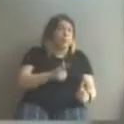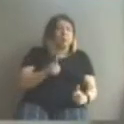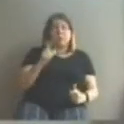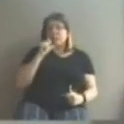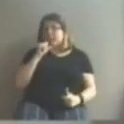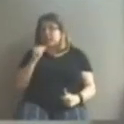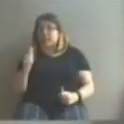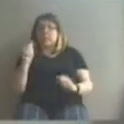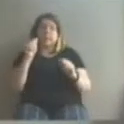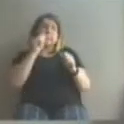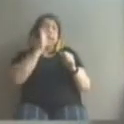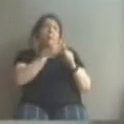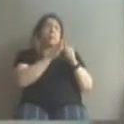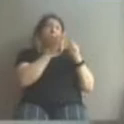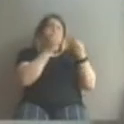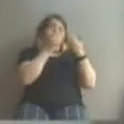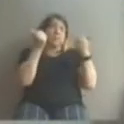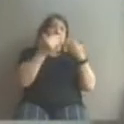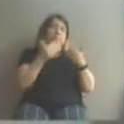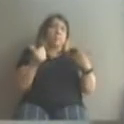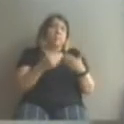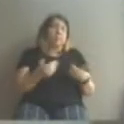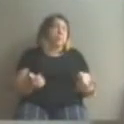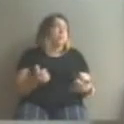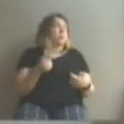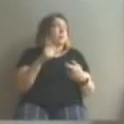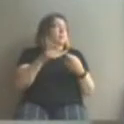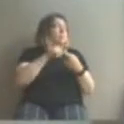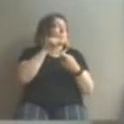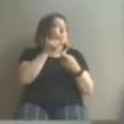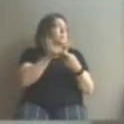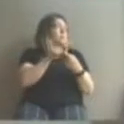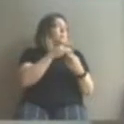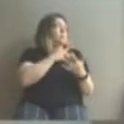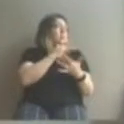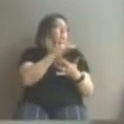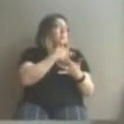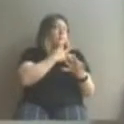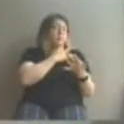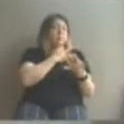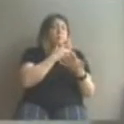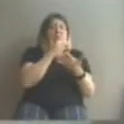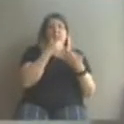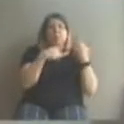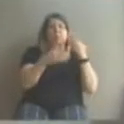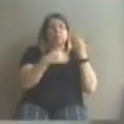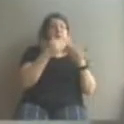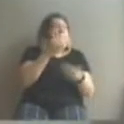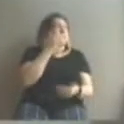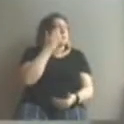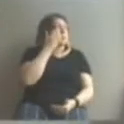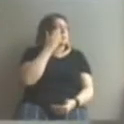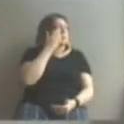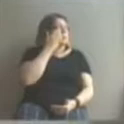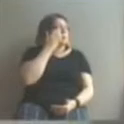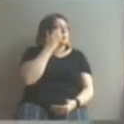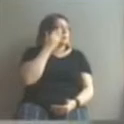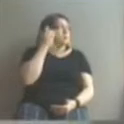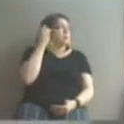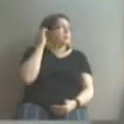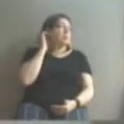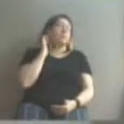can we vote some of these separately? Because there have been some specific questions mm-hmm. about some of them. So what is the process? The process is whatever board